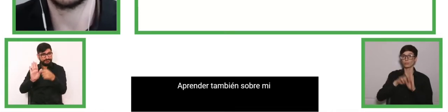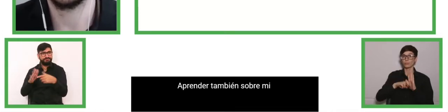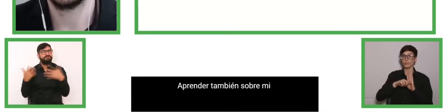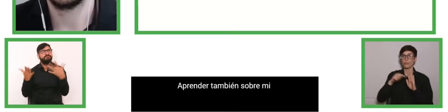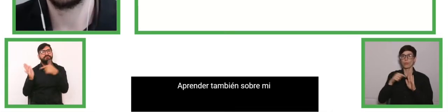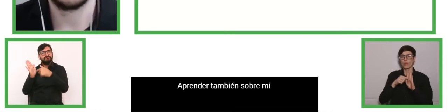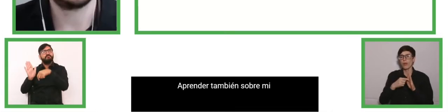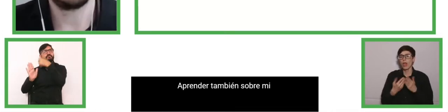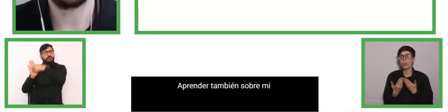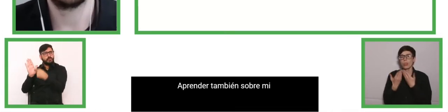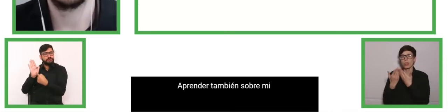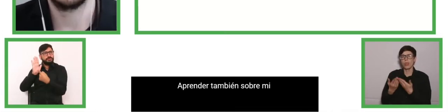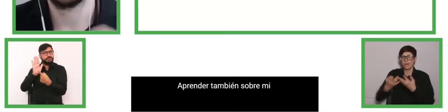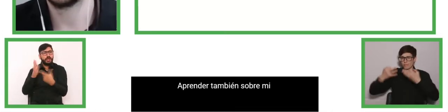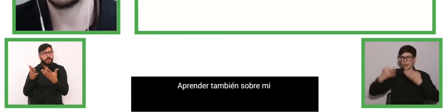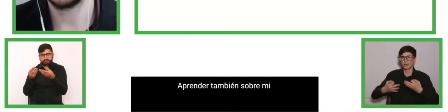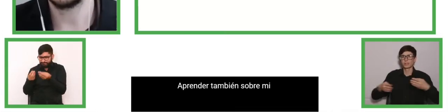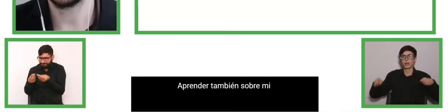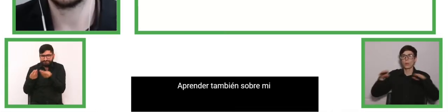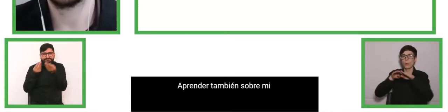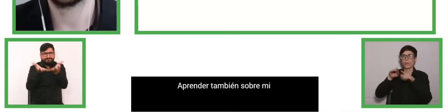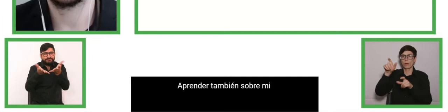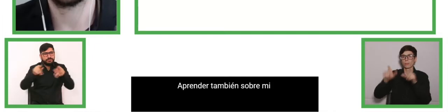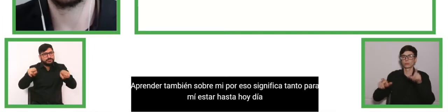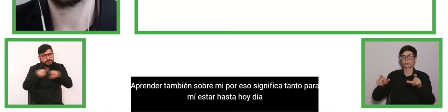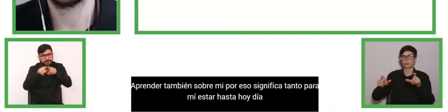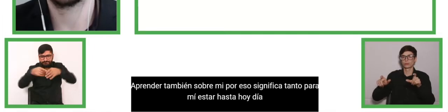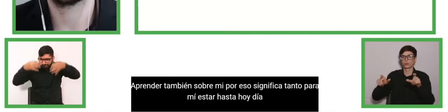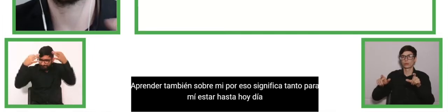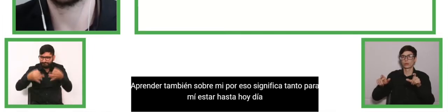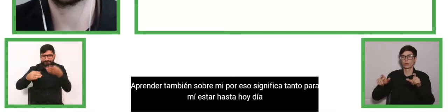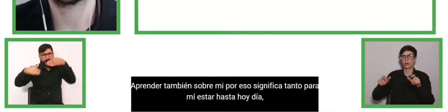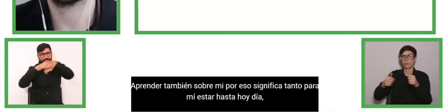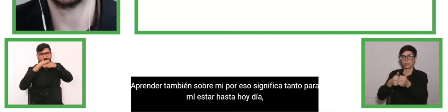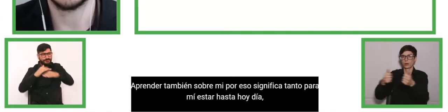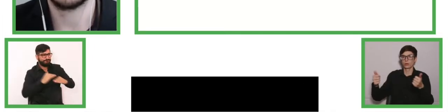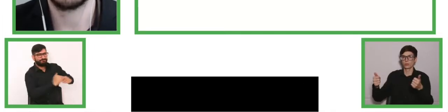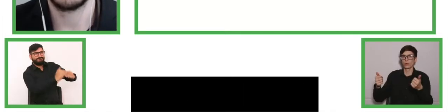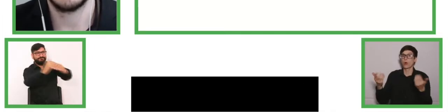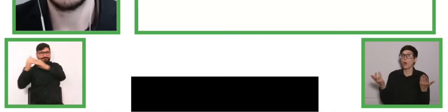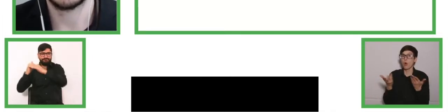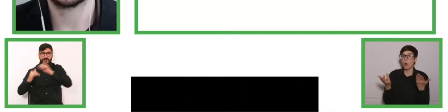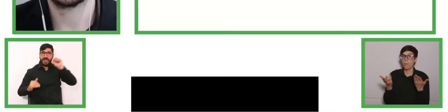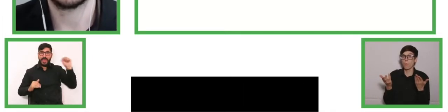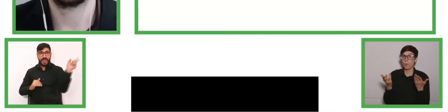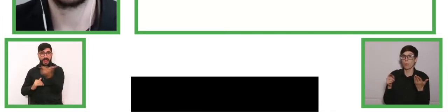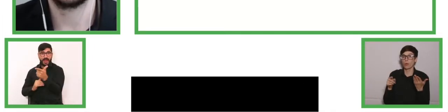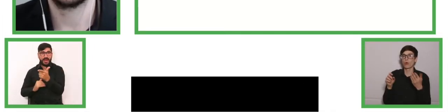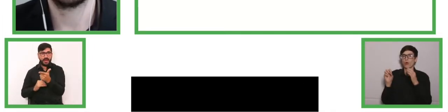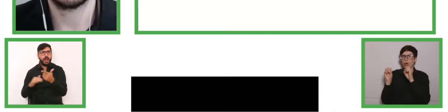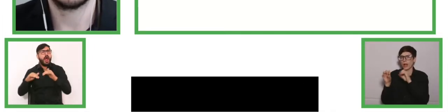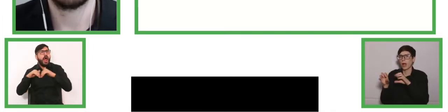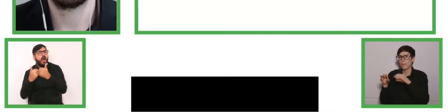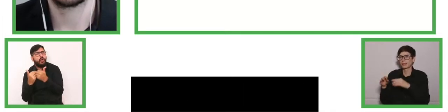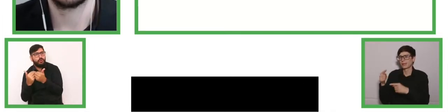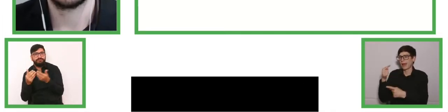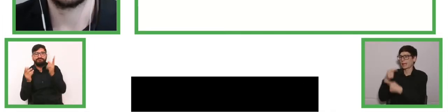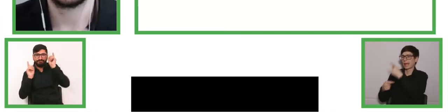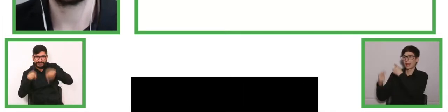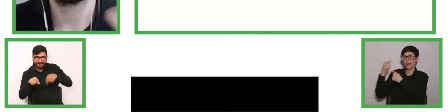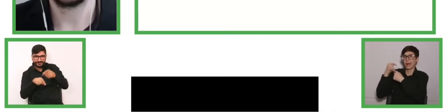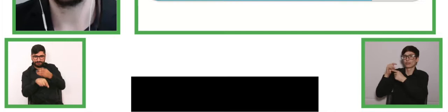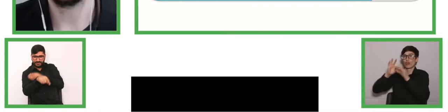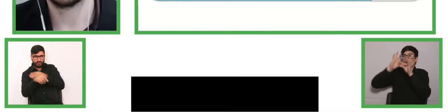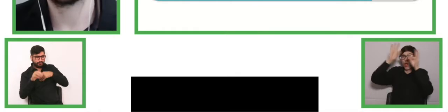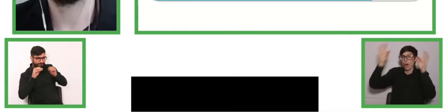disability. How? By training a generation of young people to not discriminate. Next slide, please. That